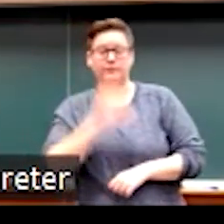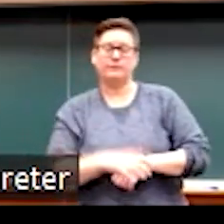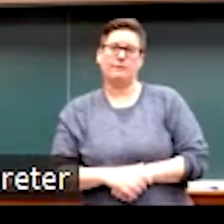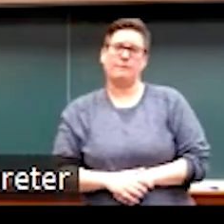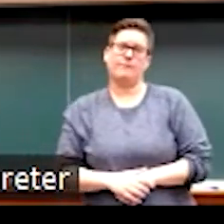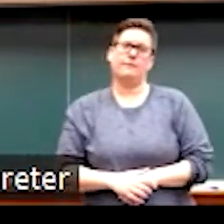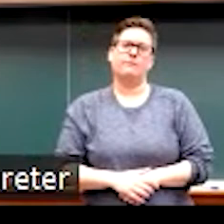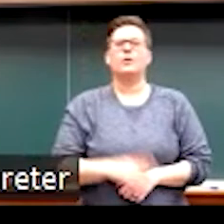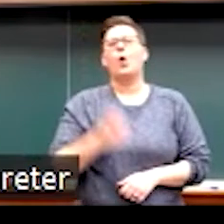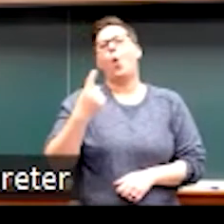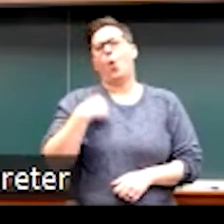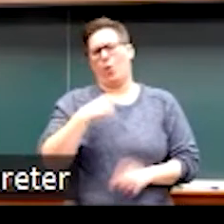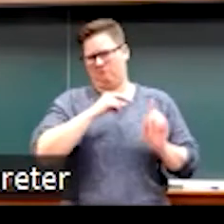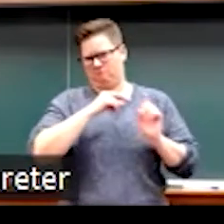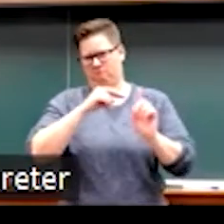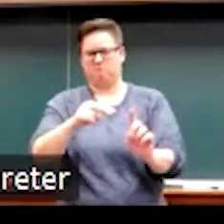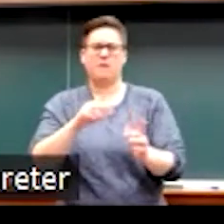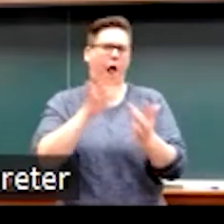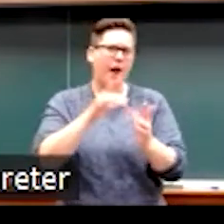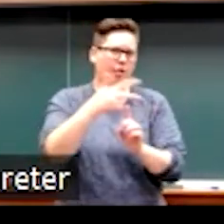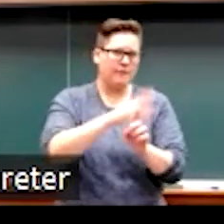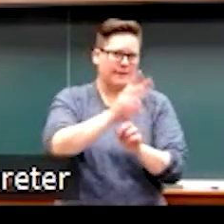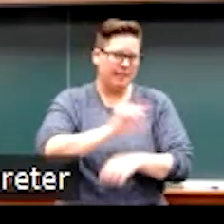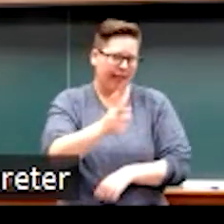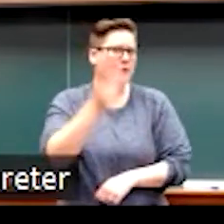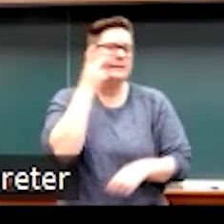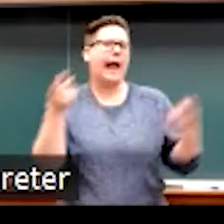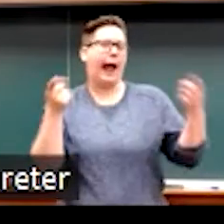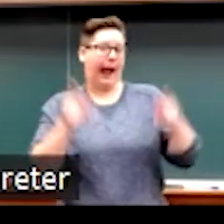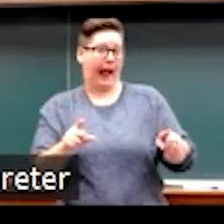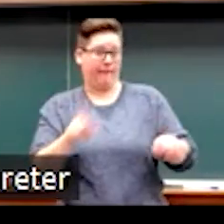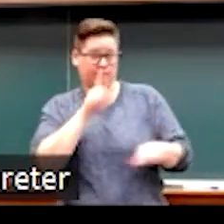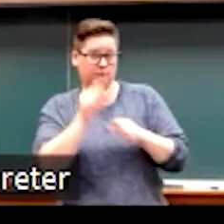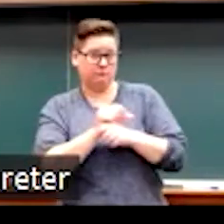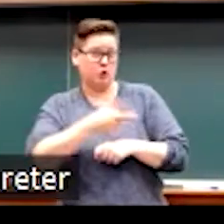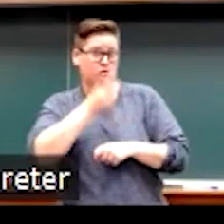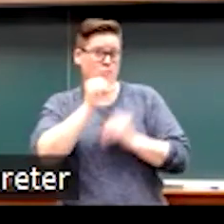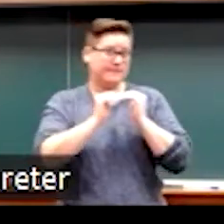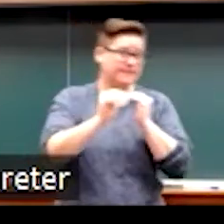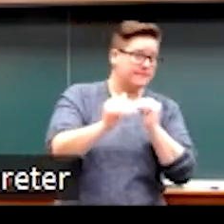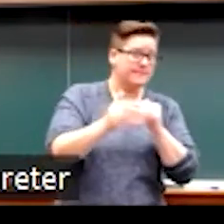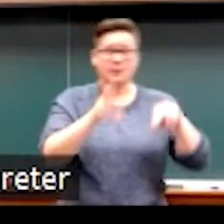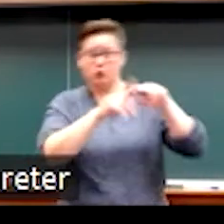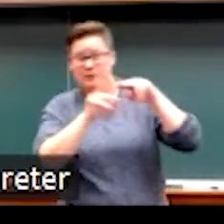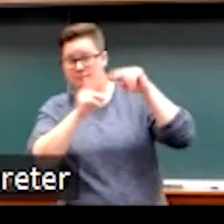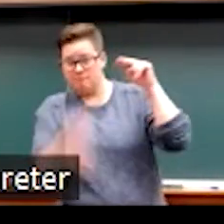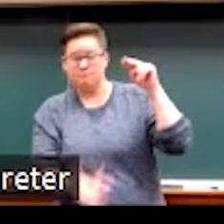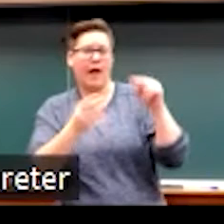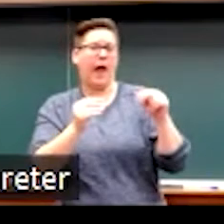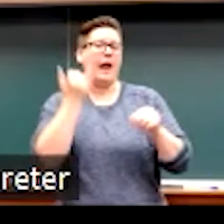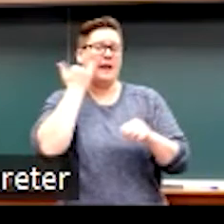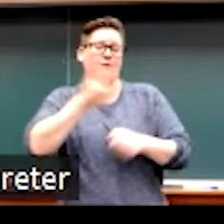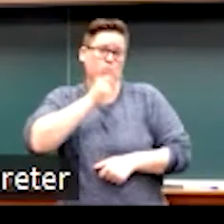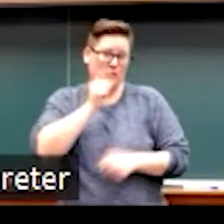up 3 and 6 months later, and we will see what happens in terms of their drinking and their alcohol opioid use